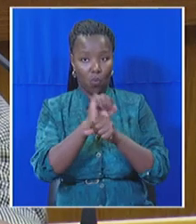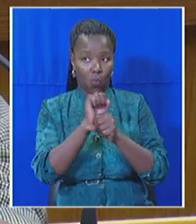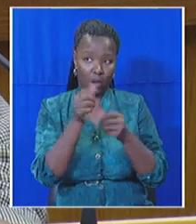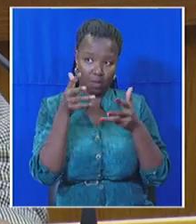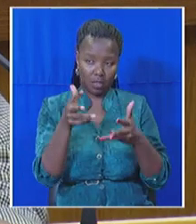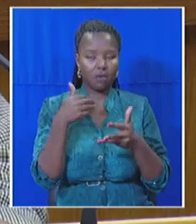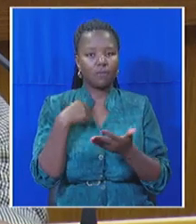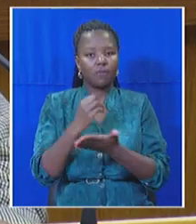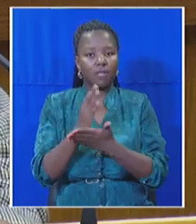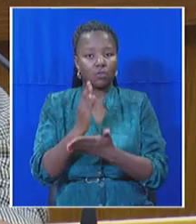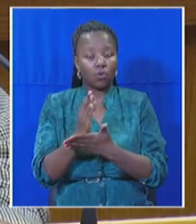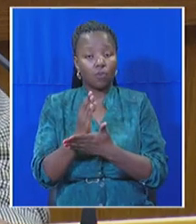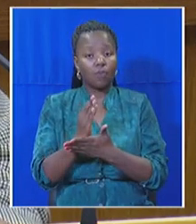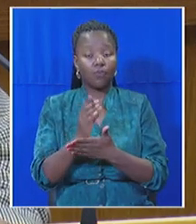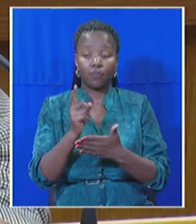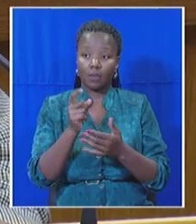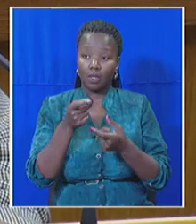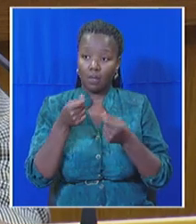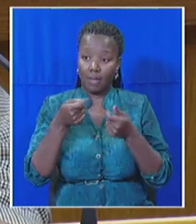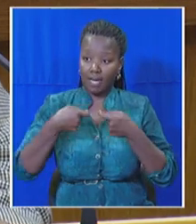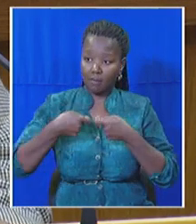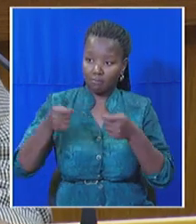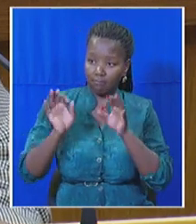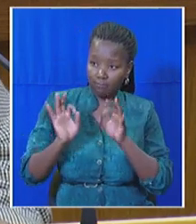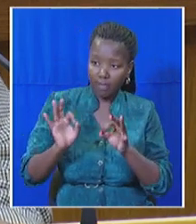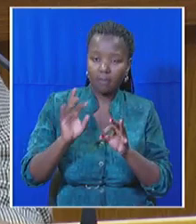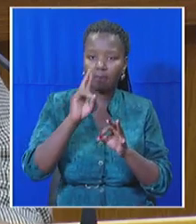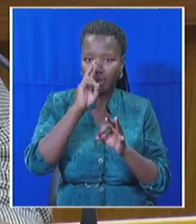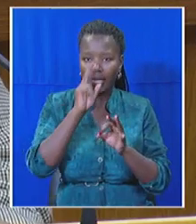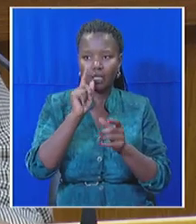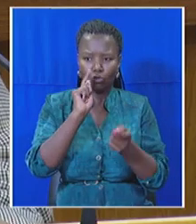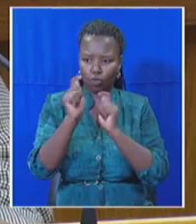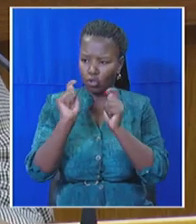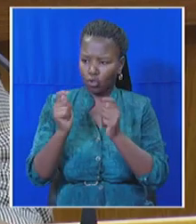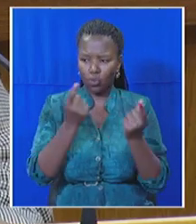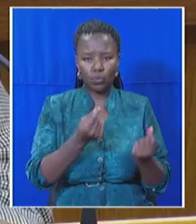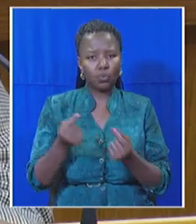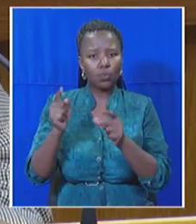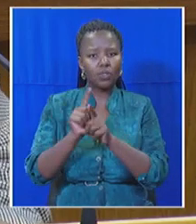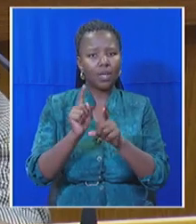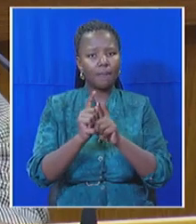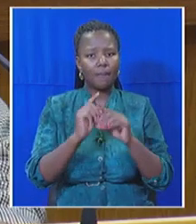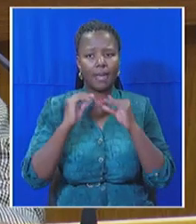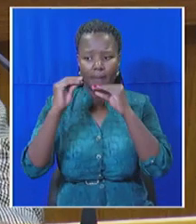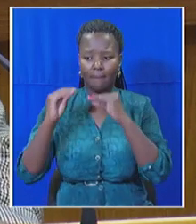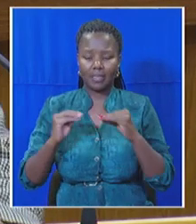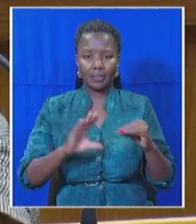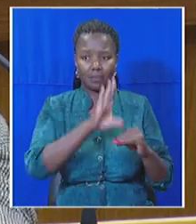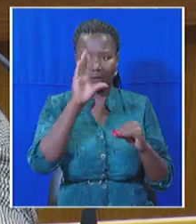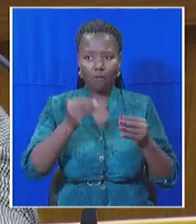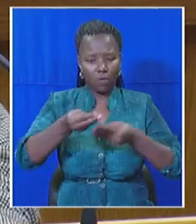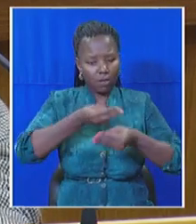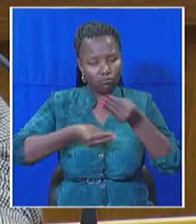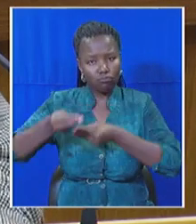are getting value for money through these missions in terms of spin-off trade benefits with the countries in which the missions